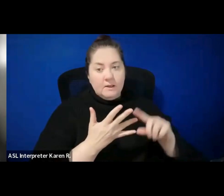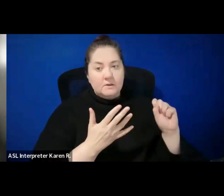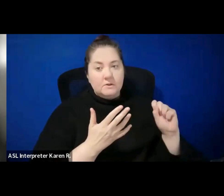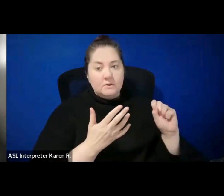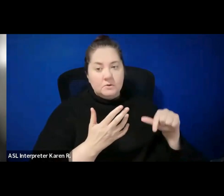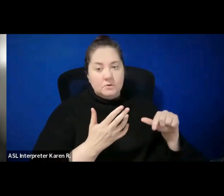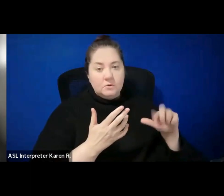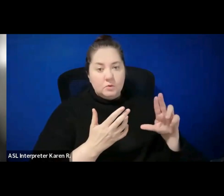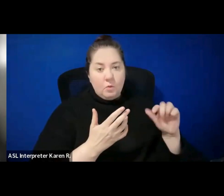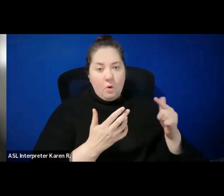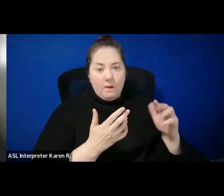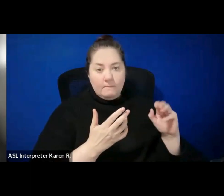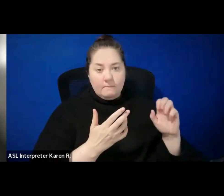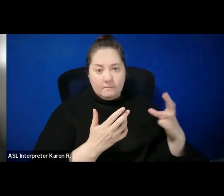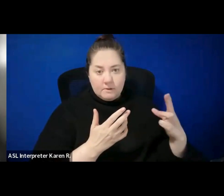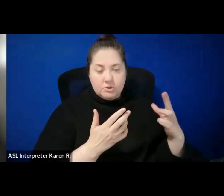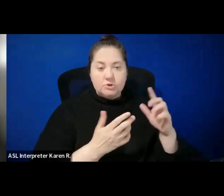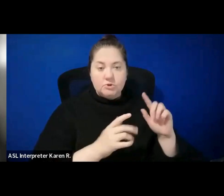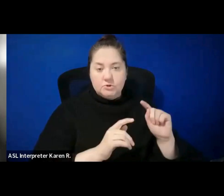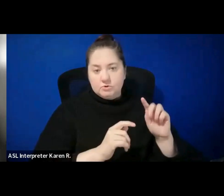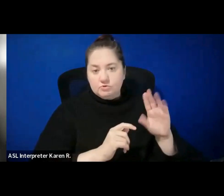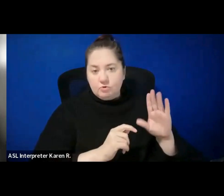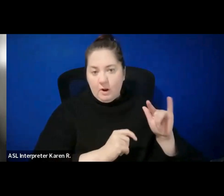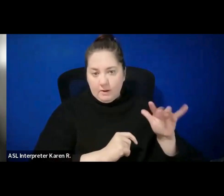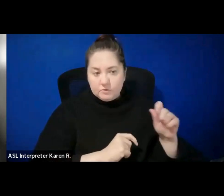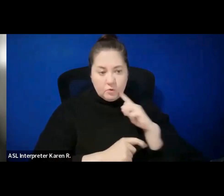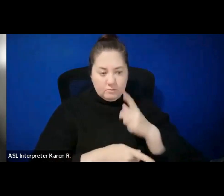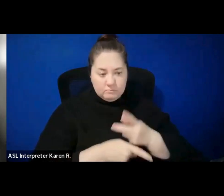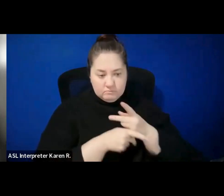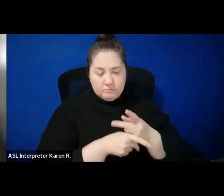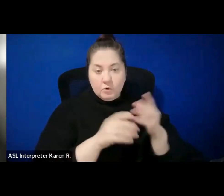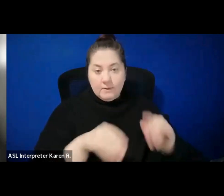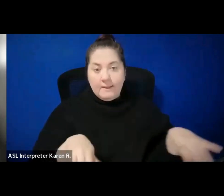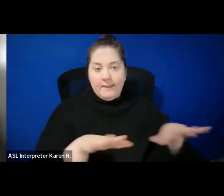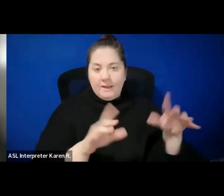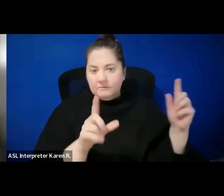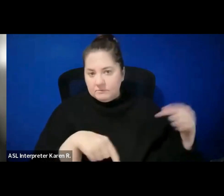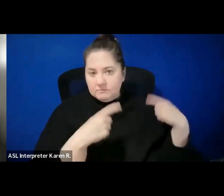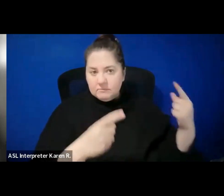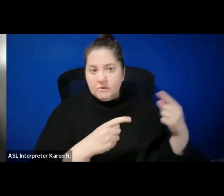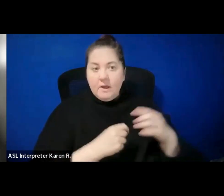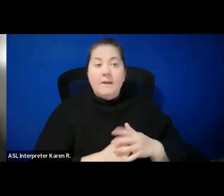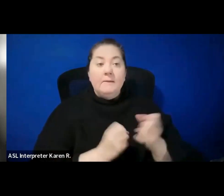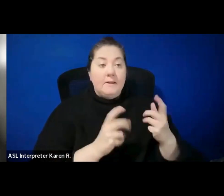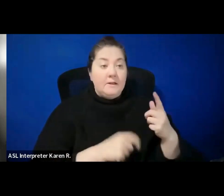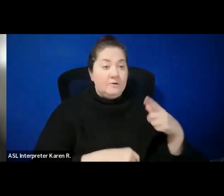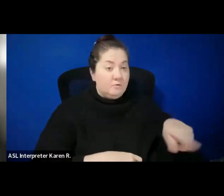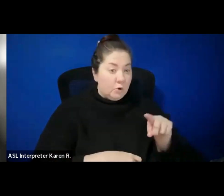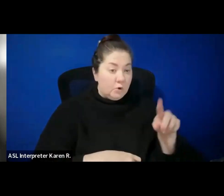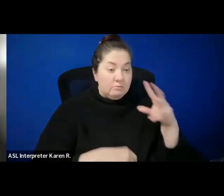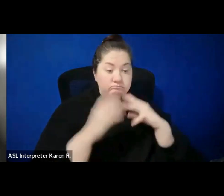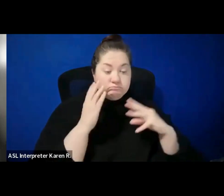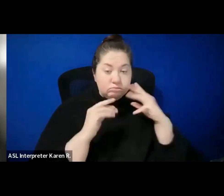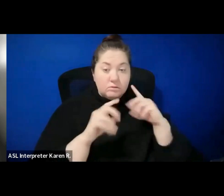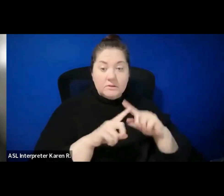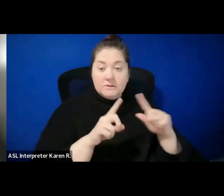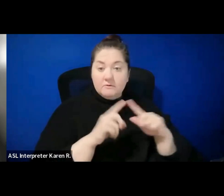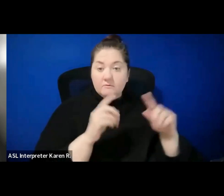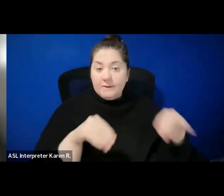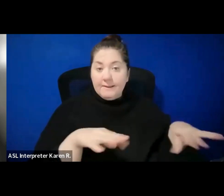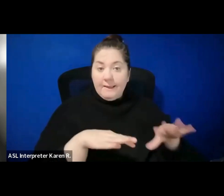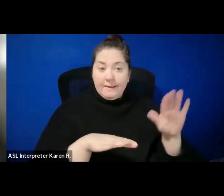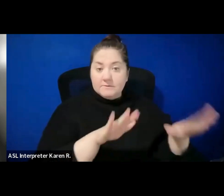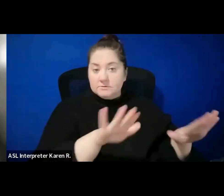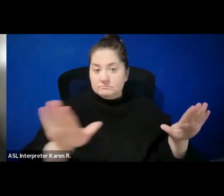land throughout the generations. I would also like to acknowledge that many with us today are on different territories, and we join you in honoring